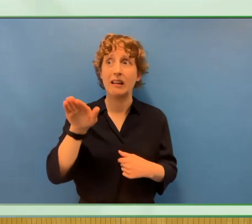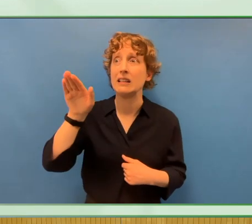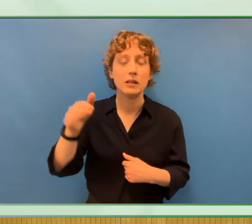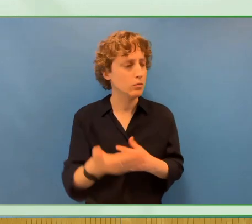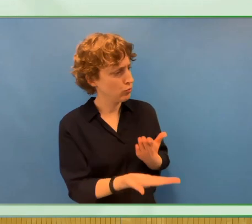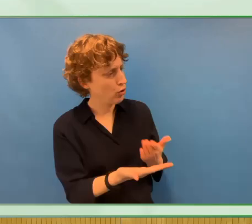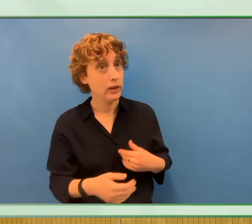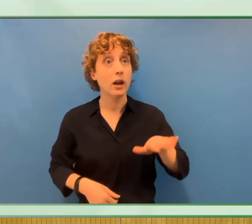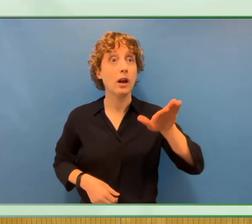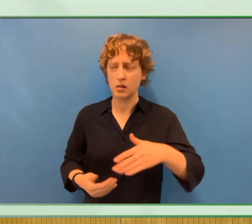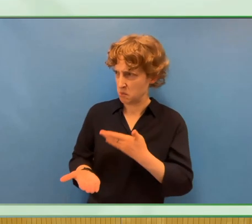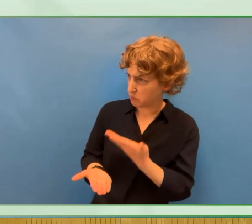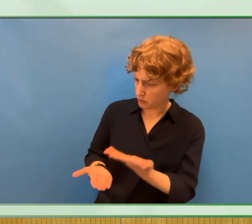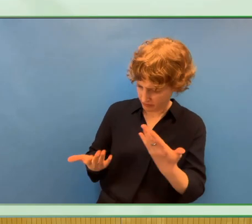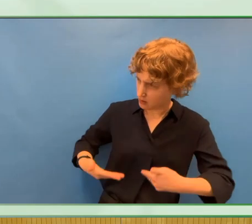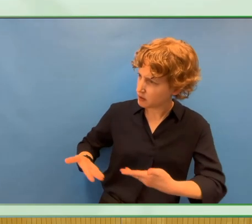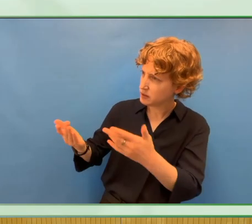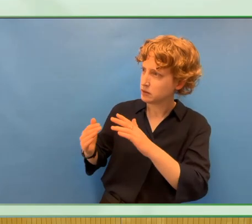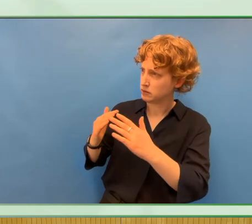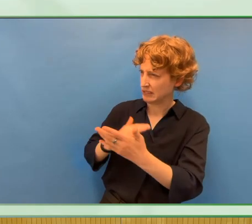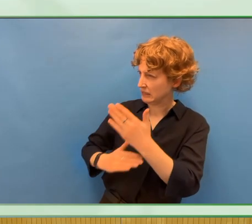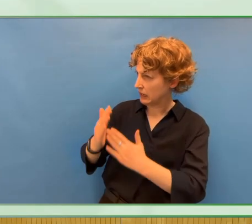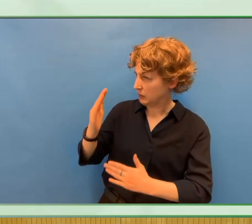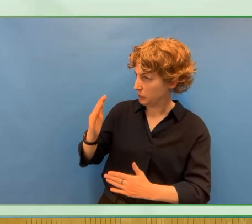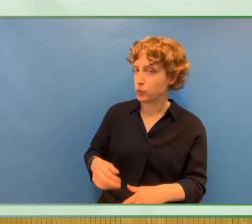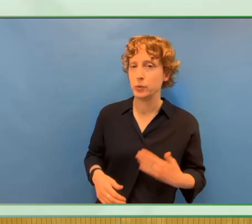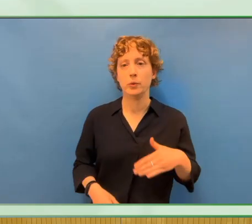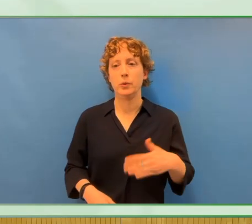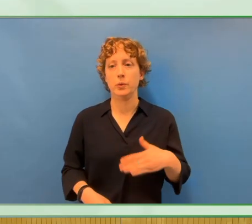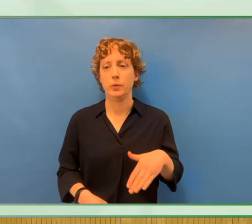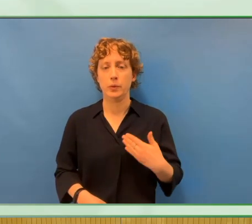that also plays a massive part in that.